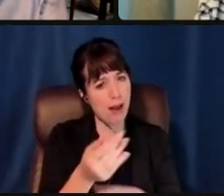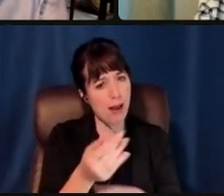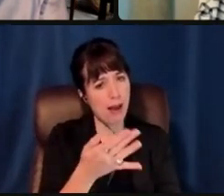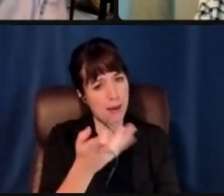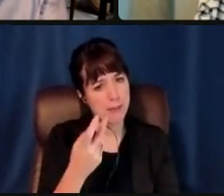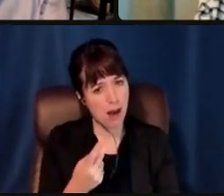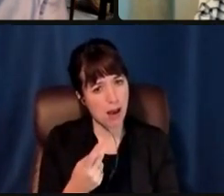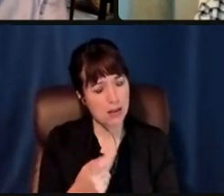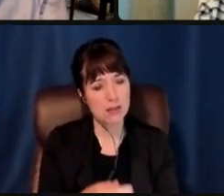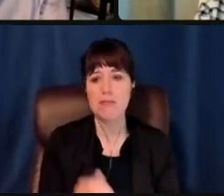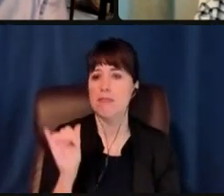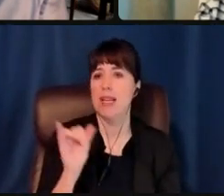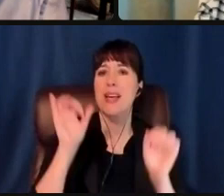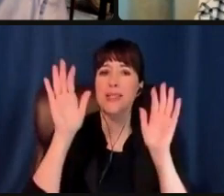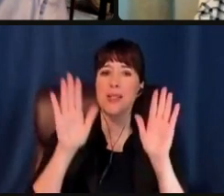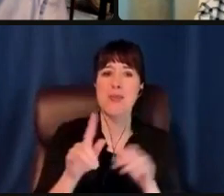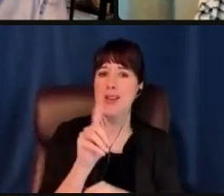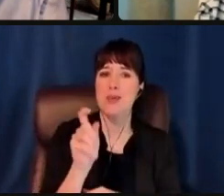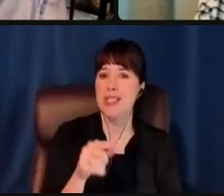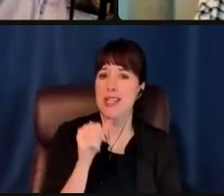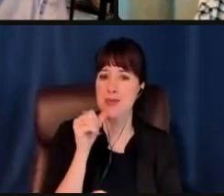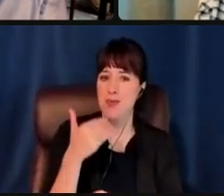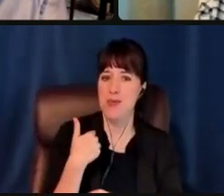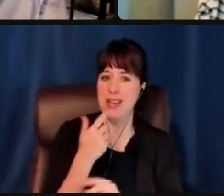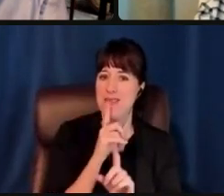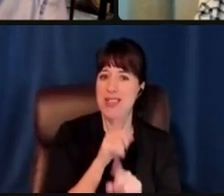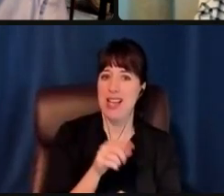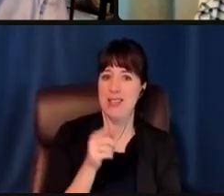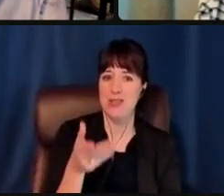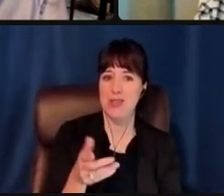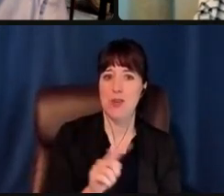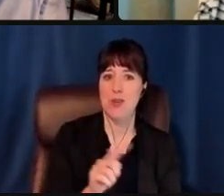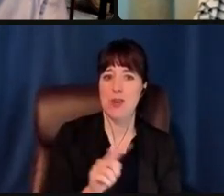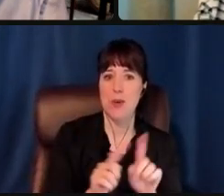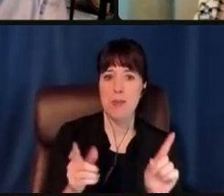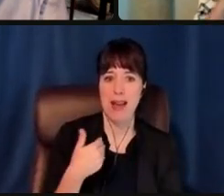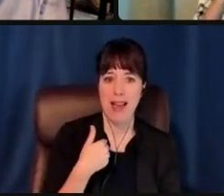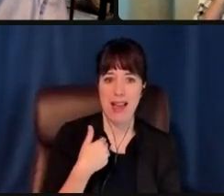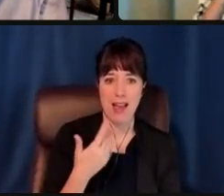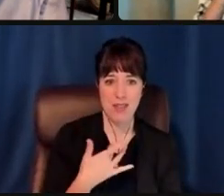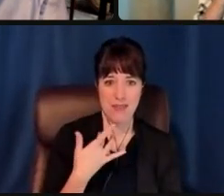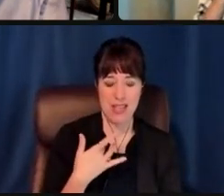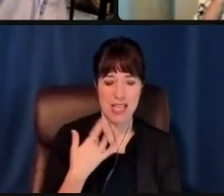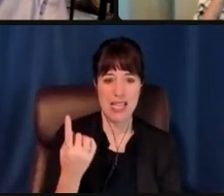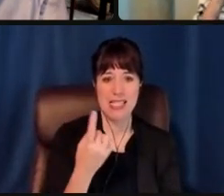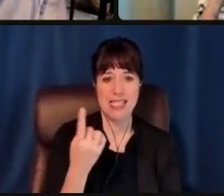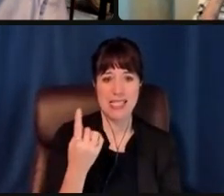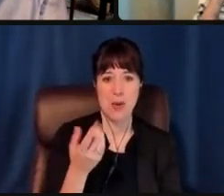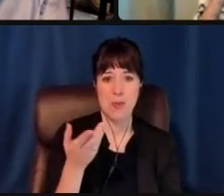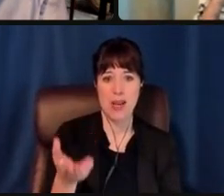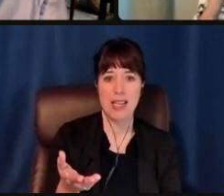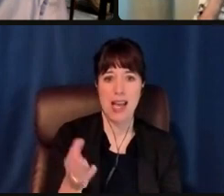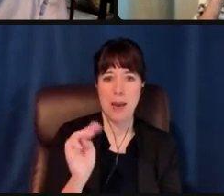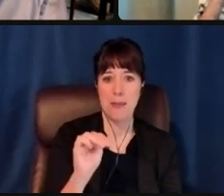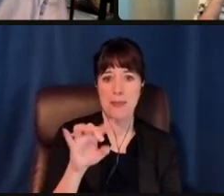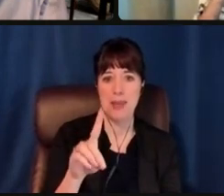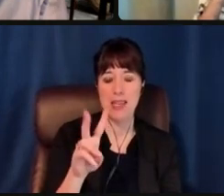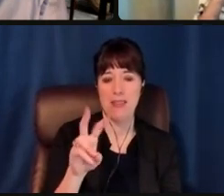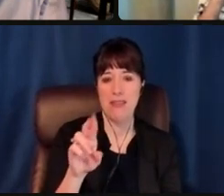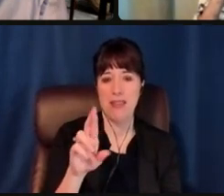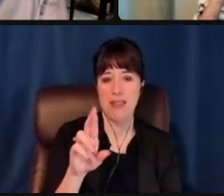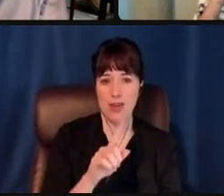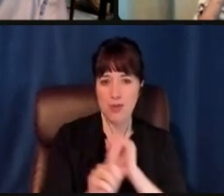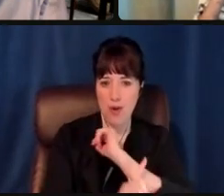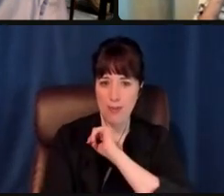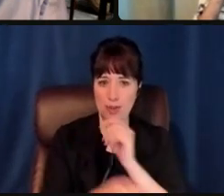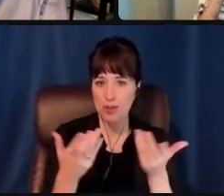That is a great question that I don't have the answer to, but I have a feeling that someone at Mid Valley Garbage might be able to answer that